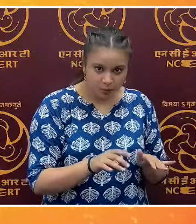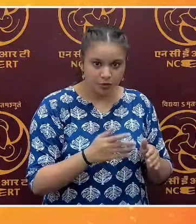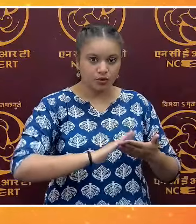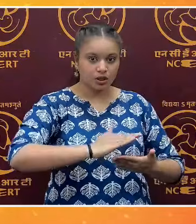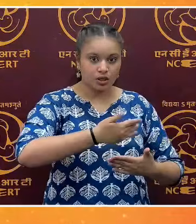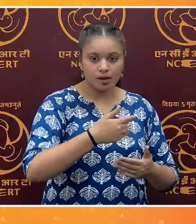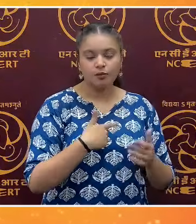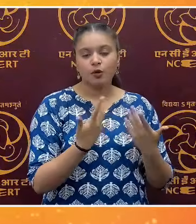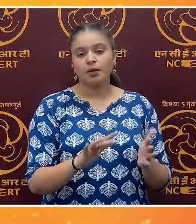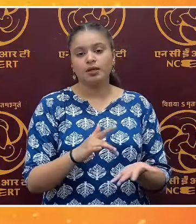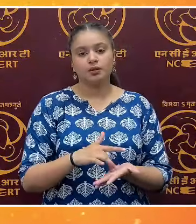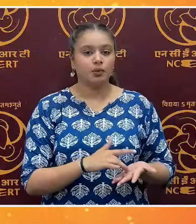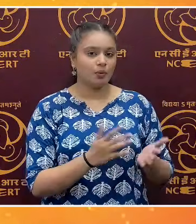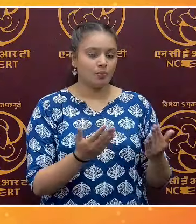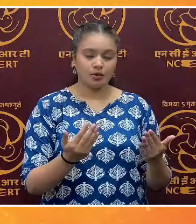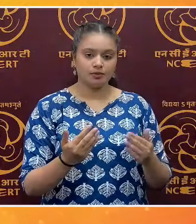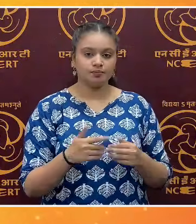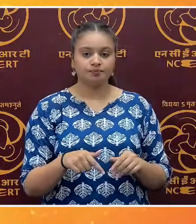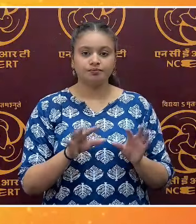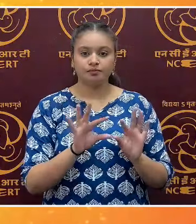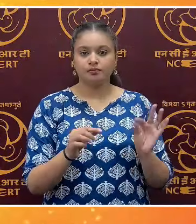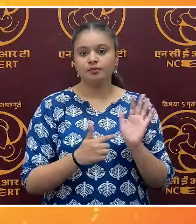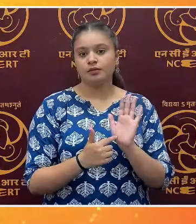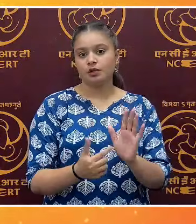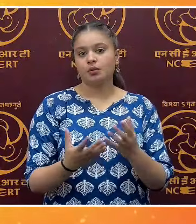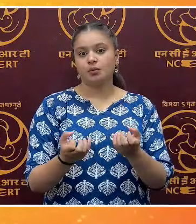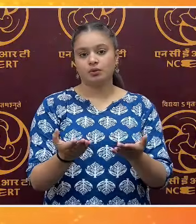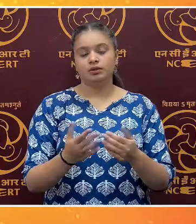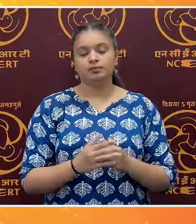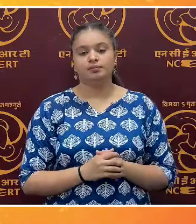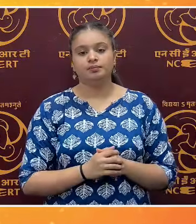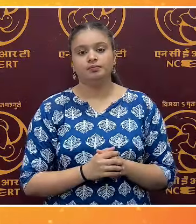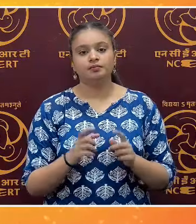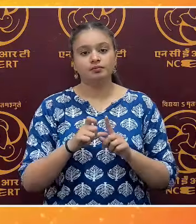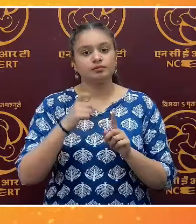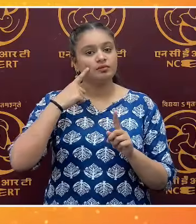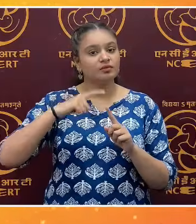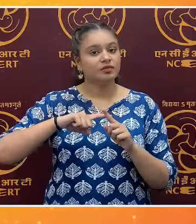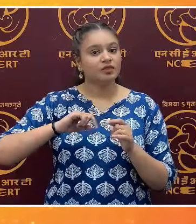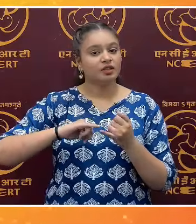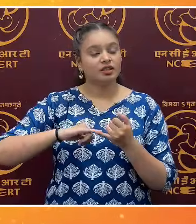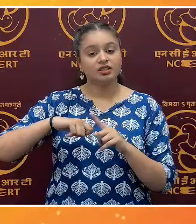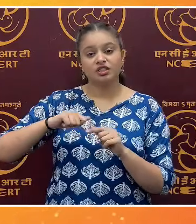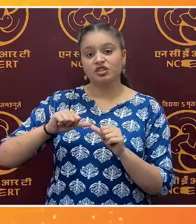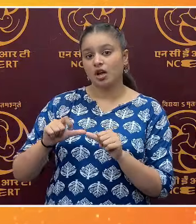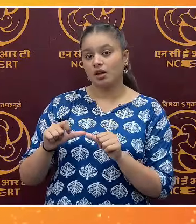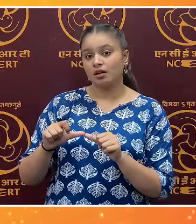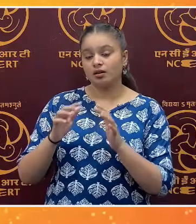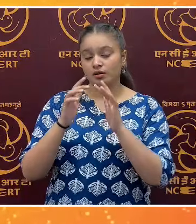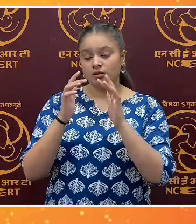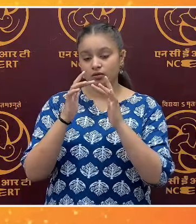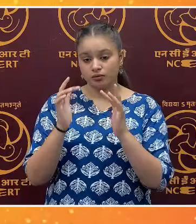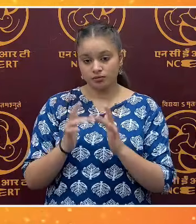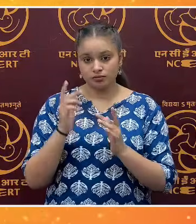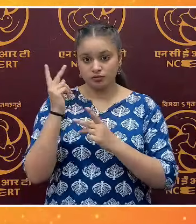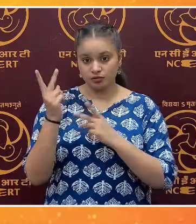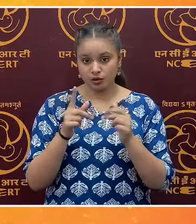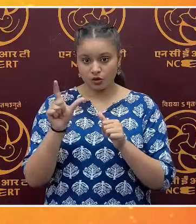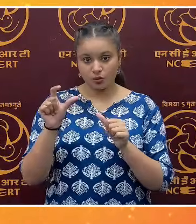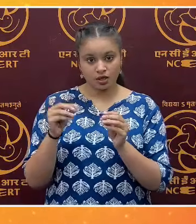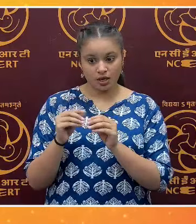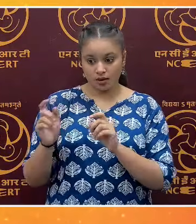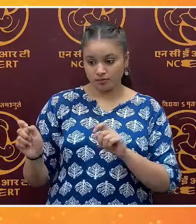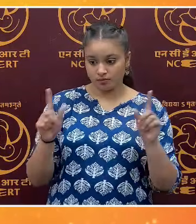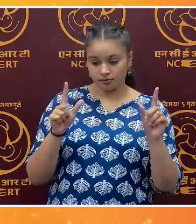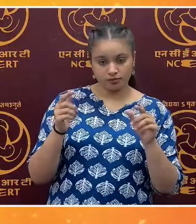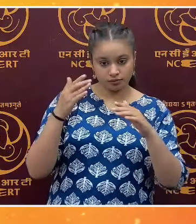through it, and simply I just show it to you, like Diksha from this virtual labs. One vertical is there, and